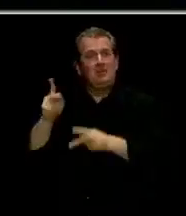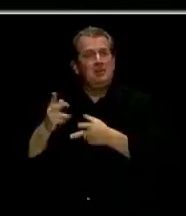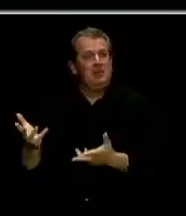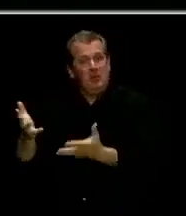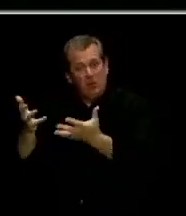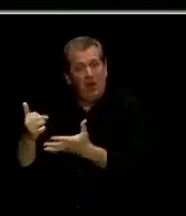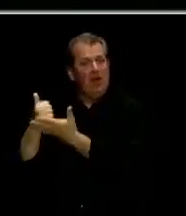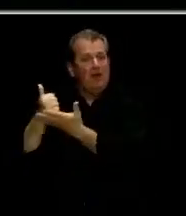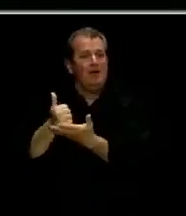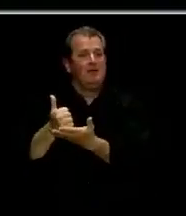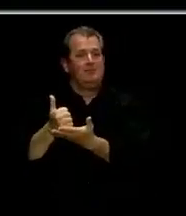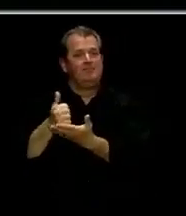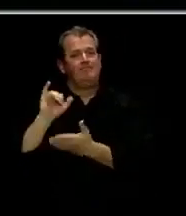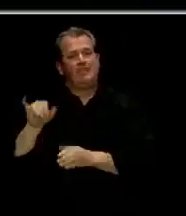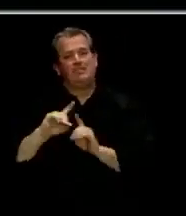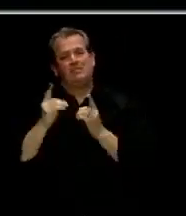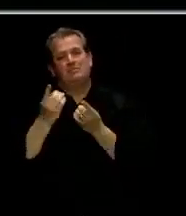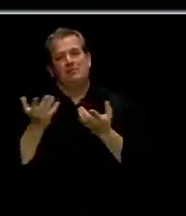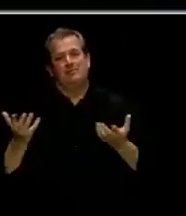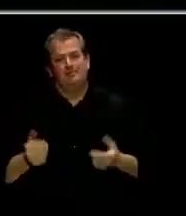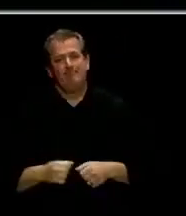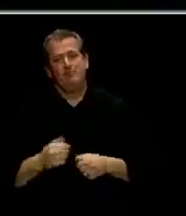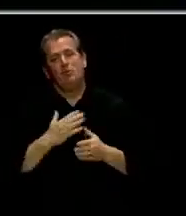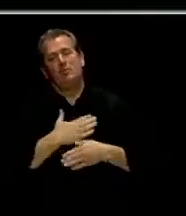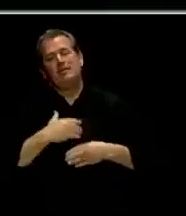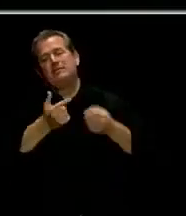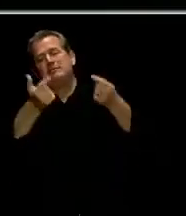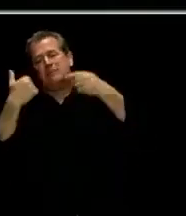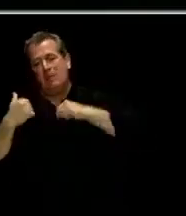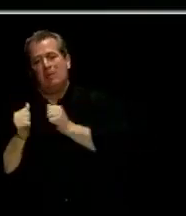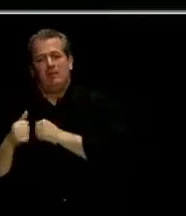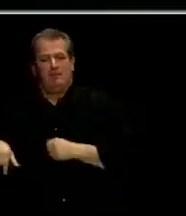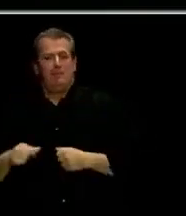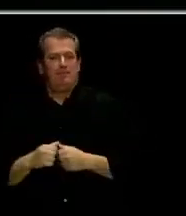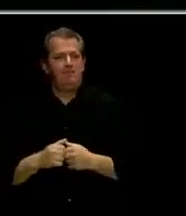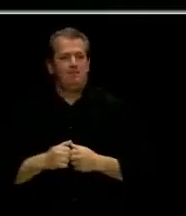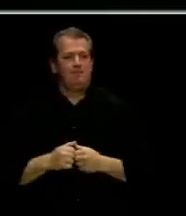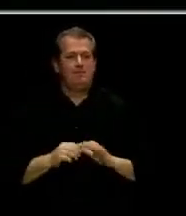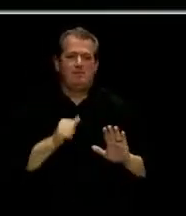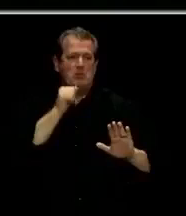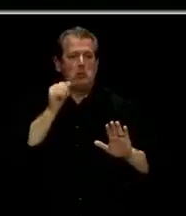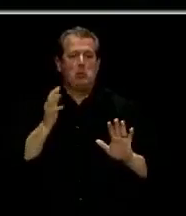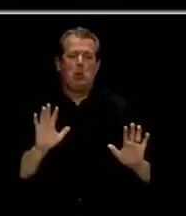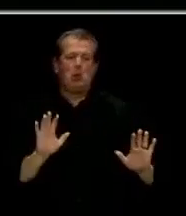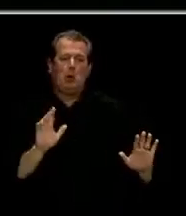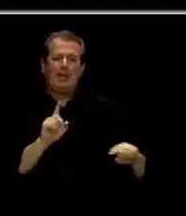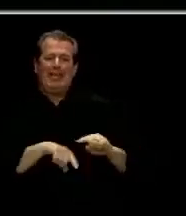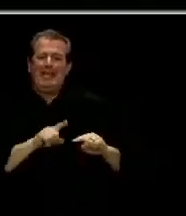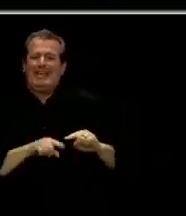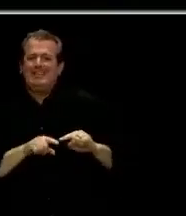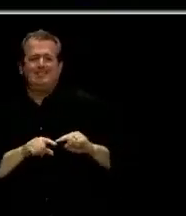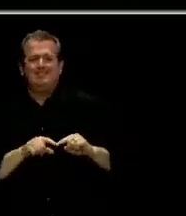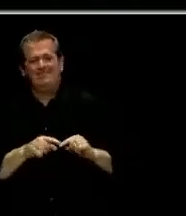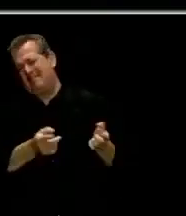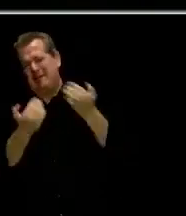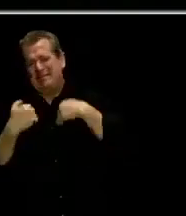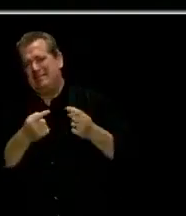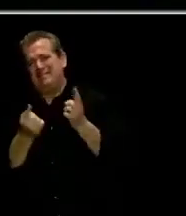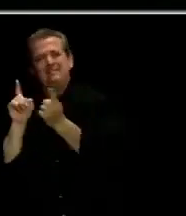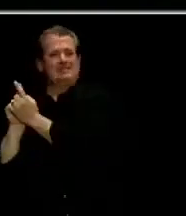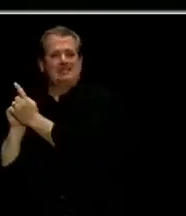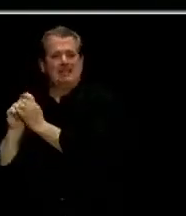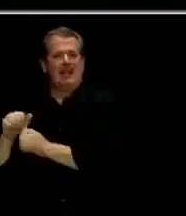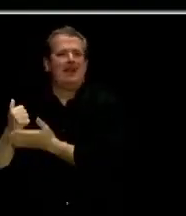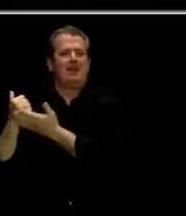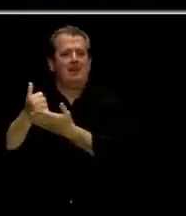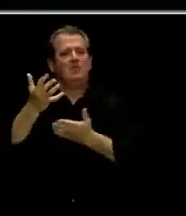comprise our department. So I just want to share that with you. Please don't hesitate. A nice lady came up to me a little